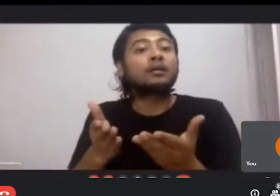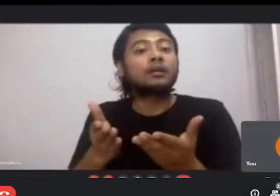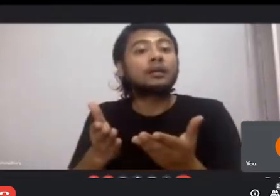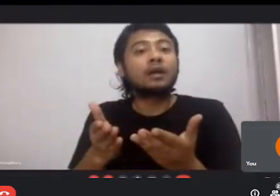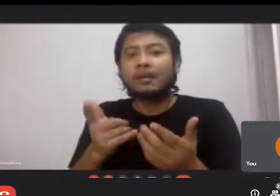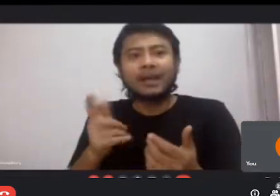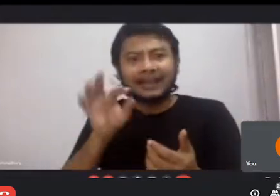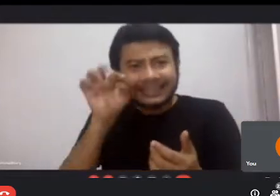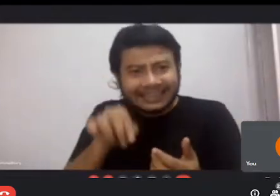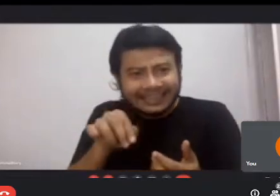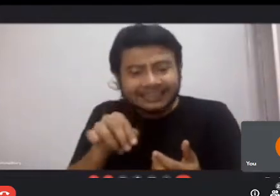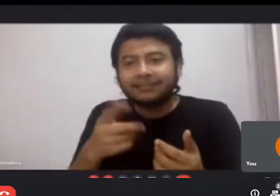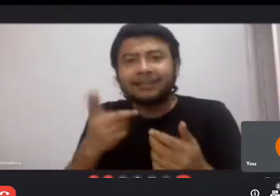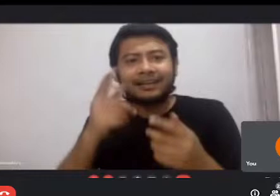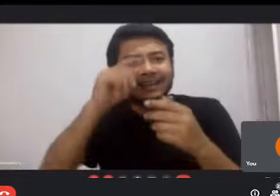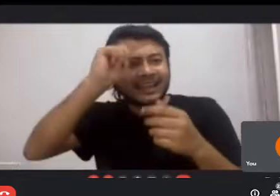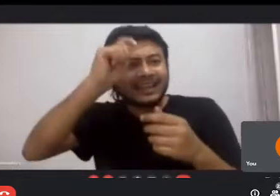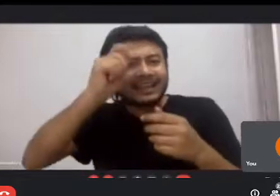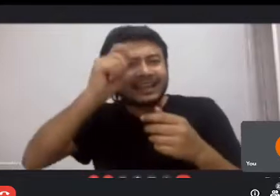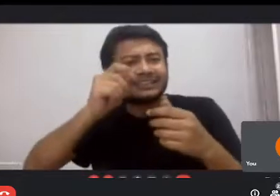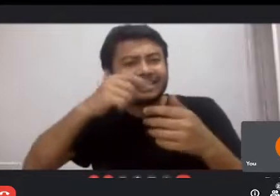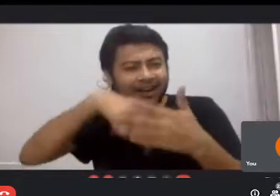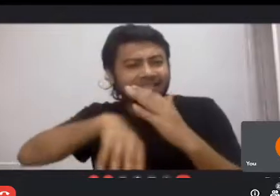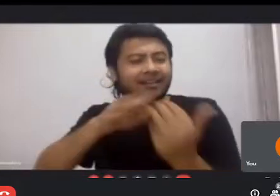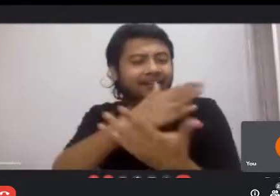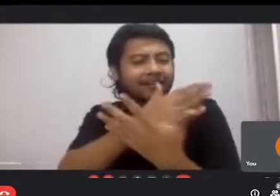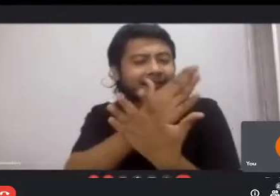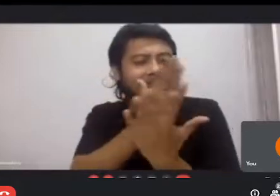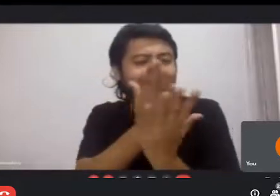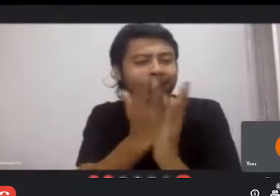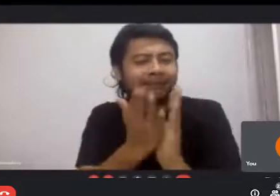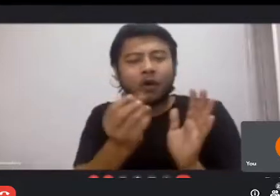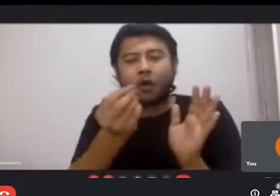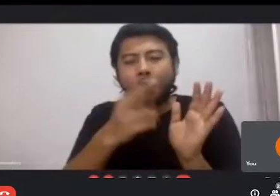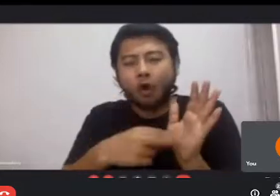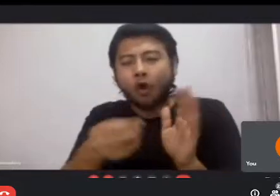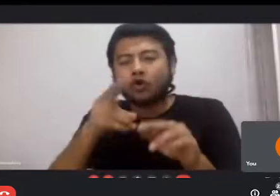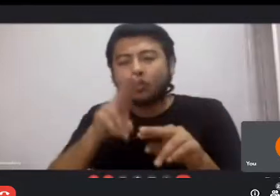is a preposition, or using a lot of technical language.